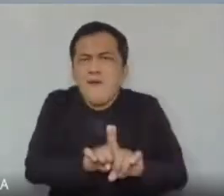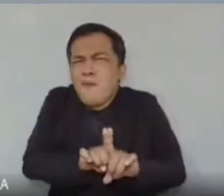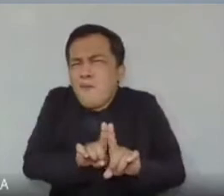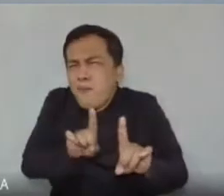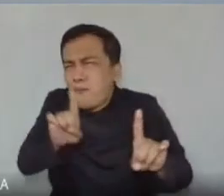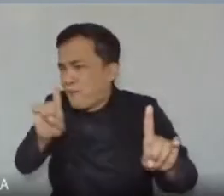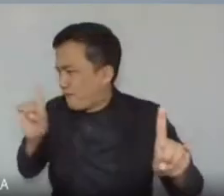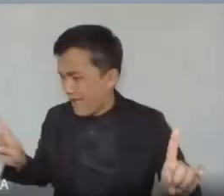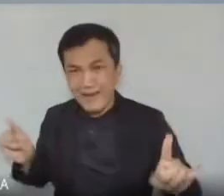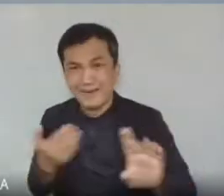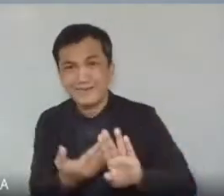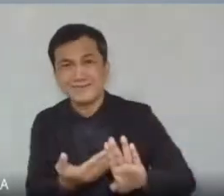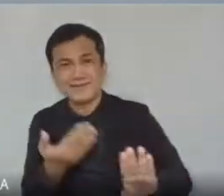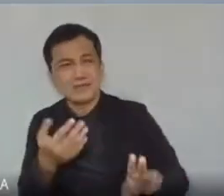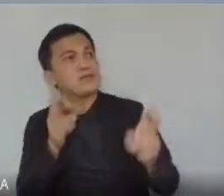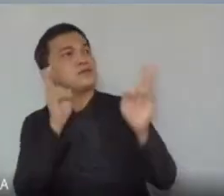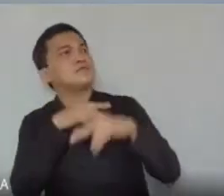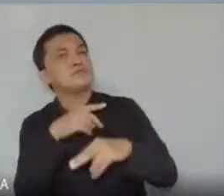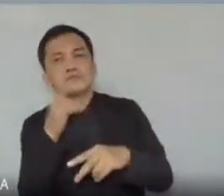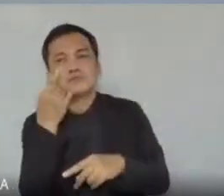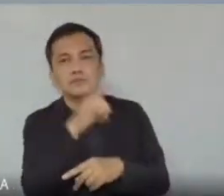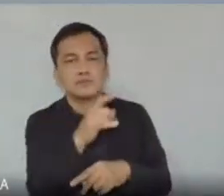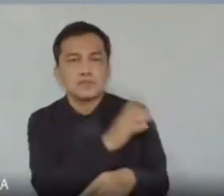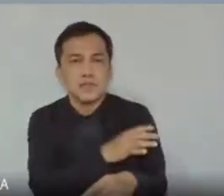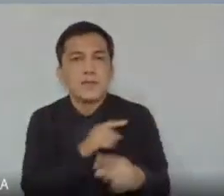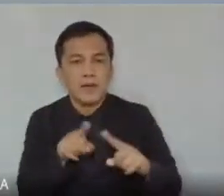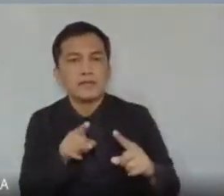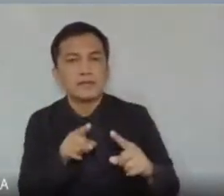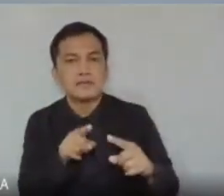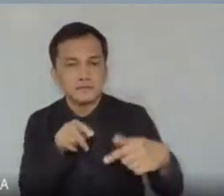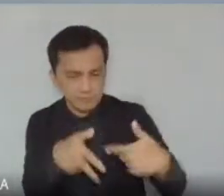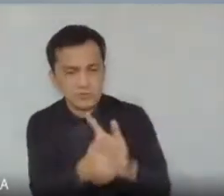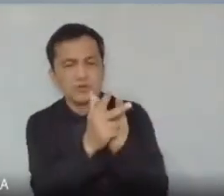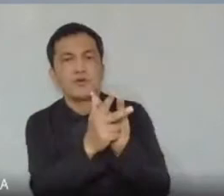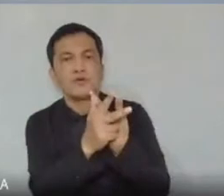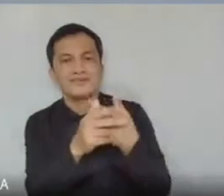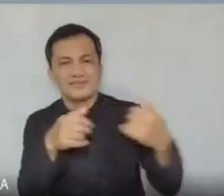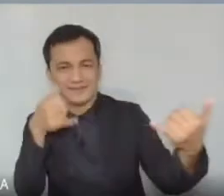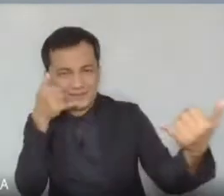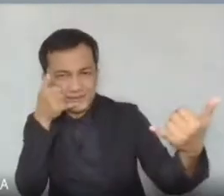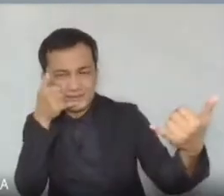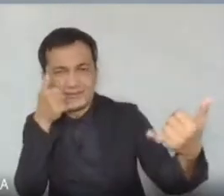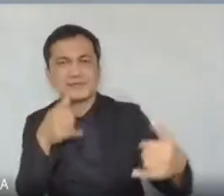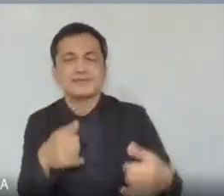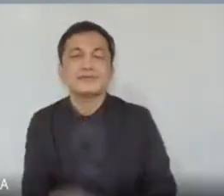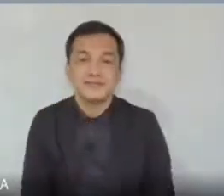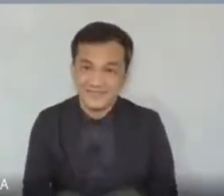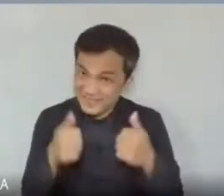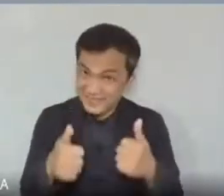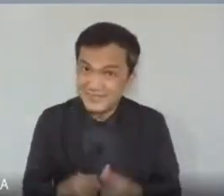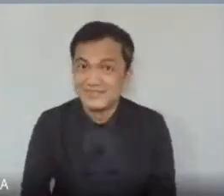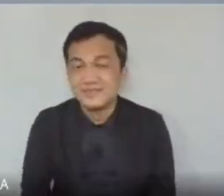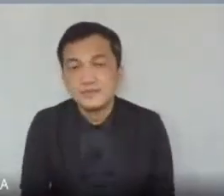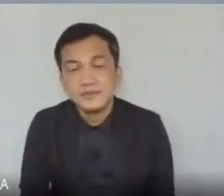data gathered, I have given one of my medical specialists this assignment, and from her report, she said